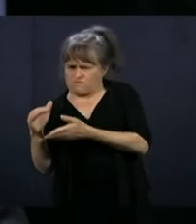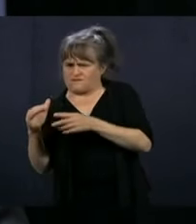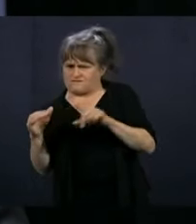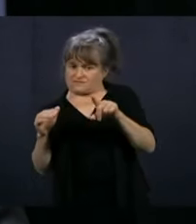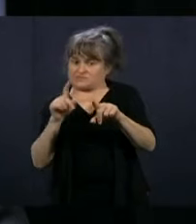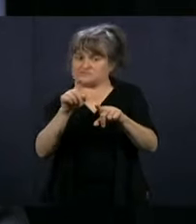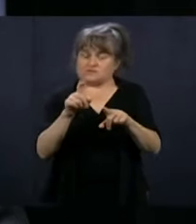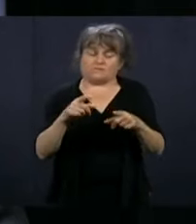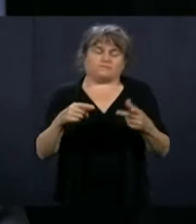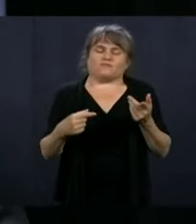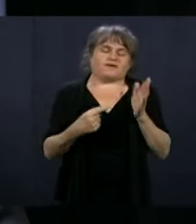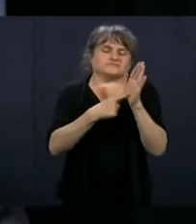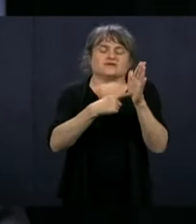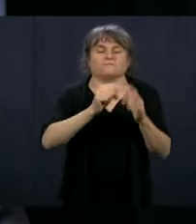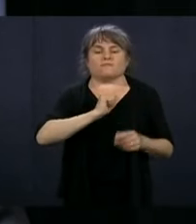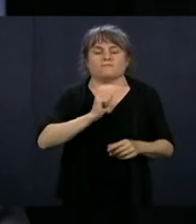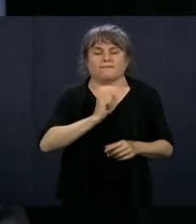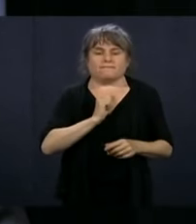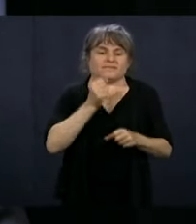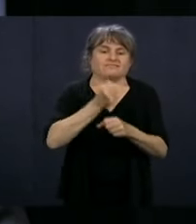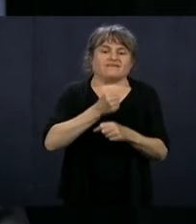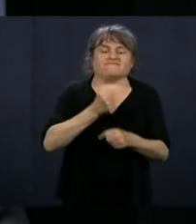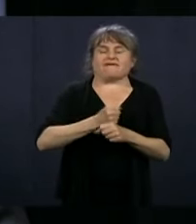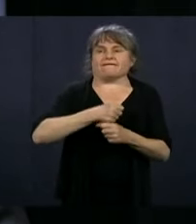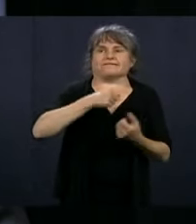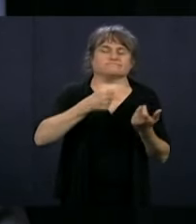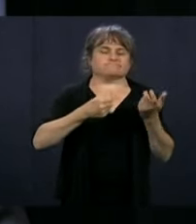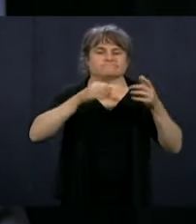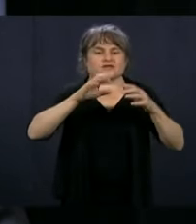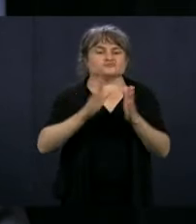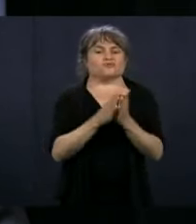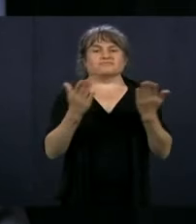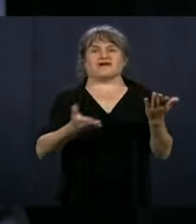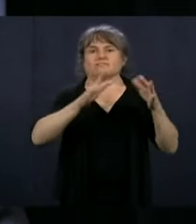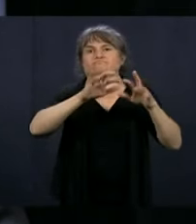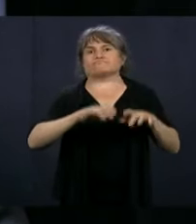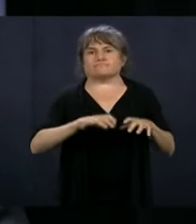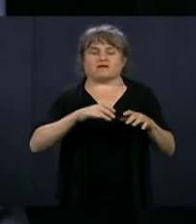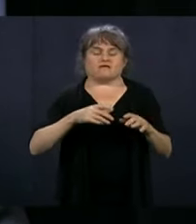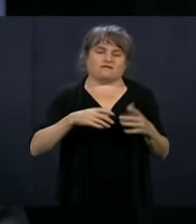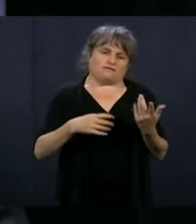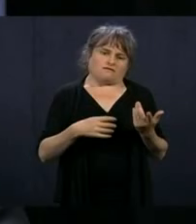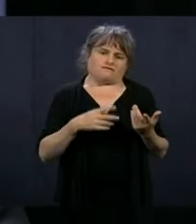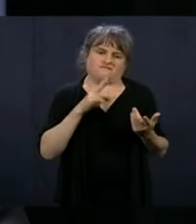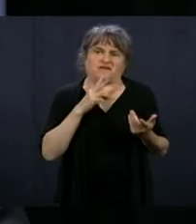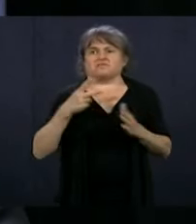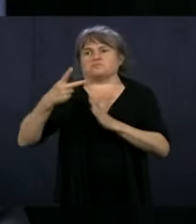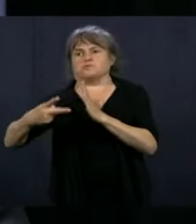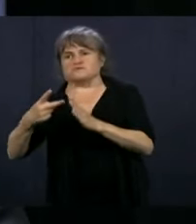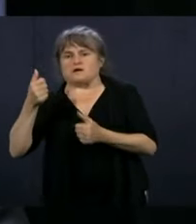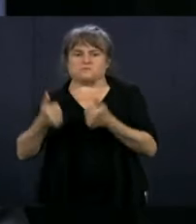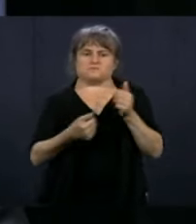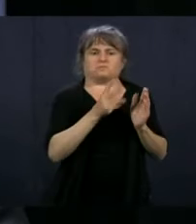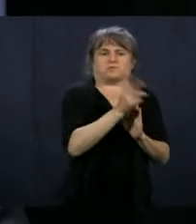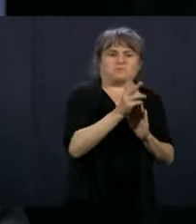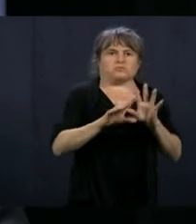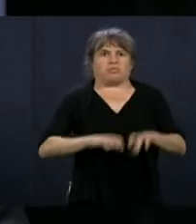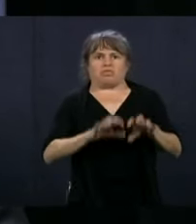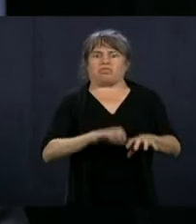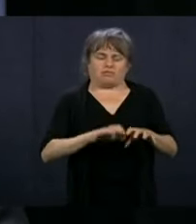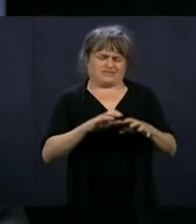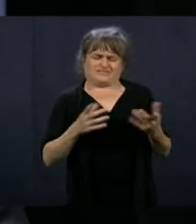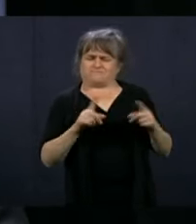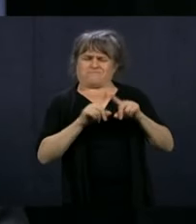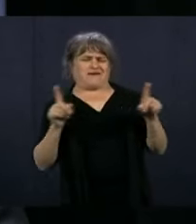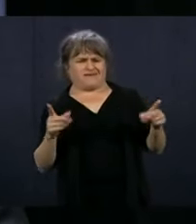an article versus 2 weeks, at the end, I'm not going to have the same quality. I'm not going to have such a fine analysis in the article and what I